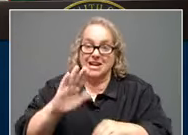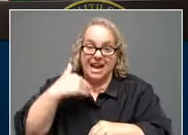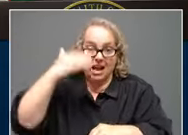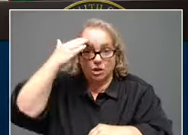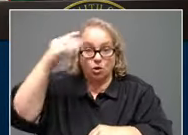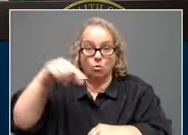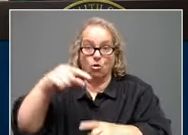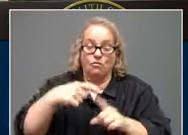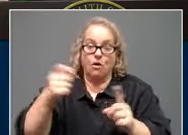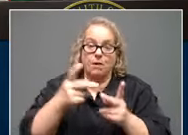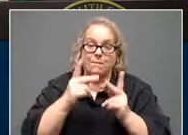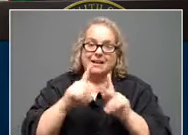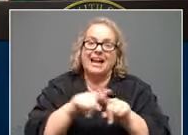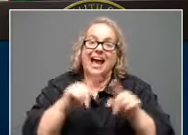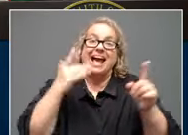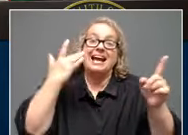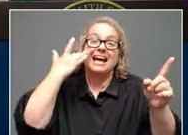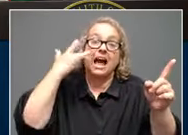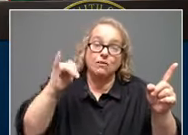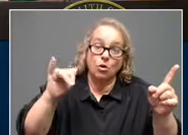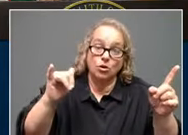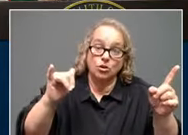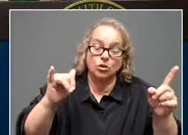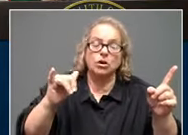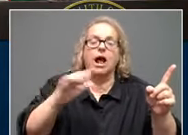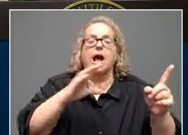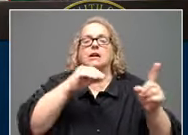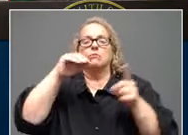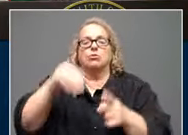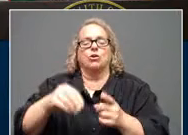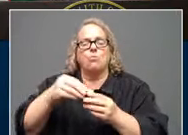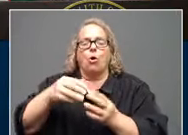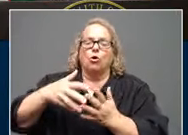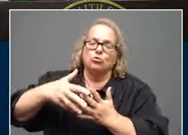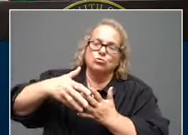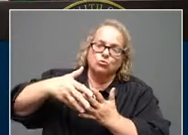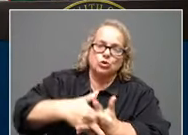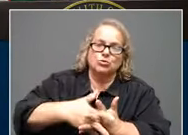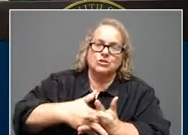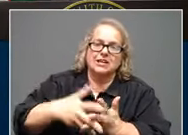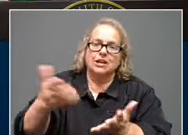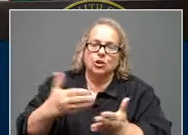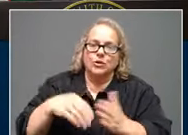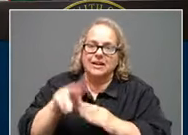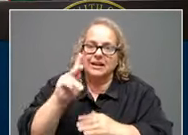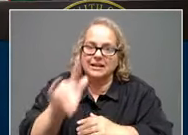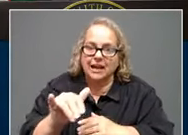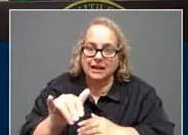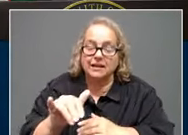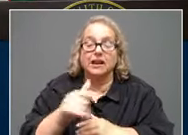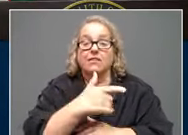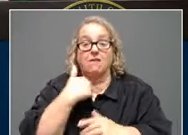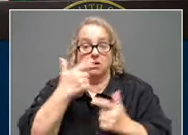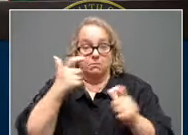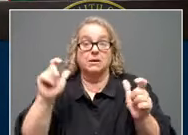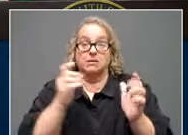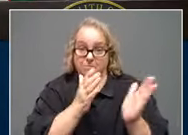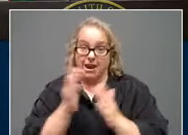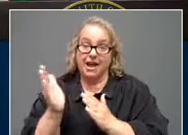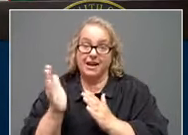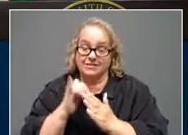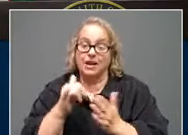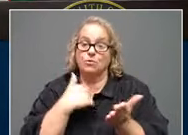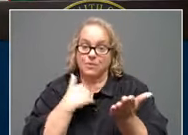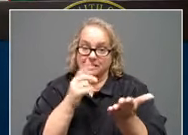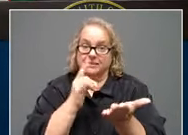like California and setting deep roots in our Commonwealth. And let me tell you, they have big plans that we talked about, and